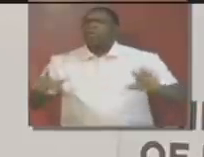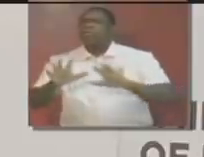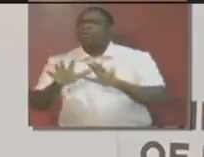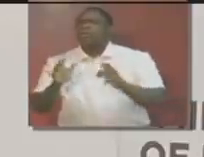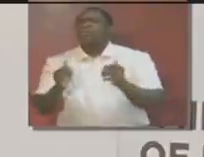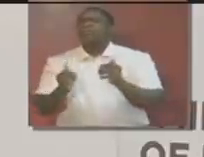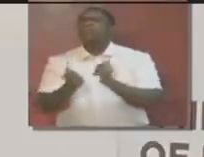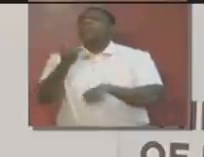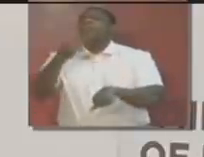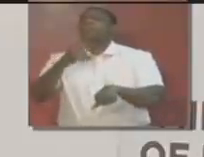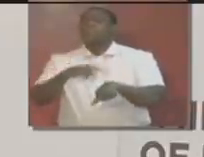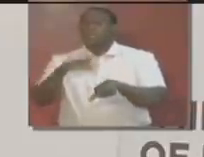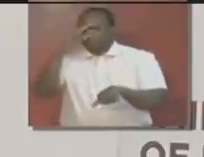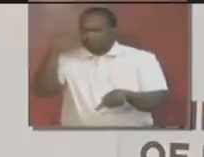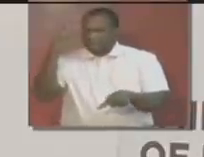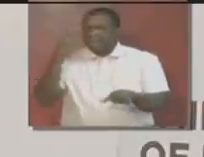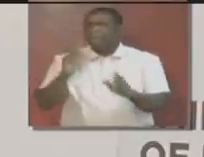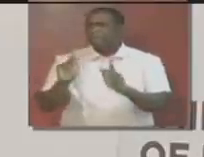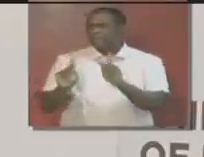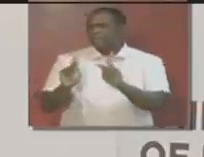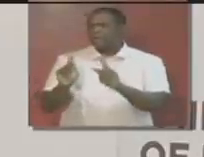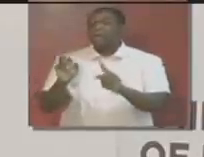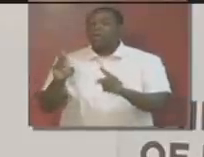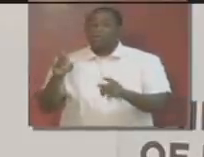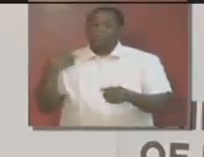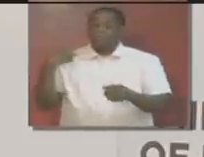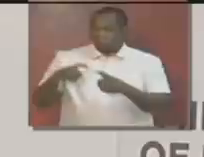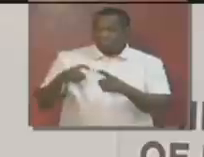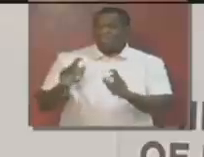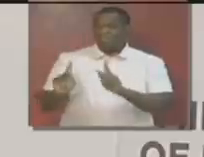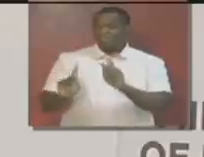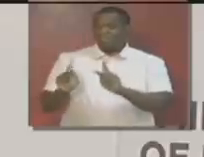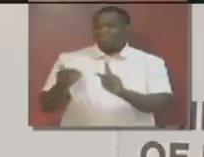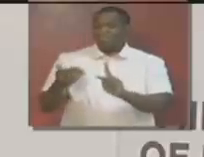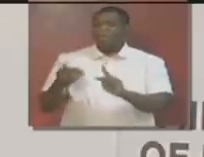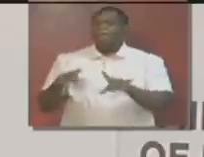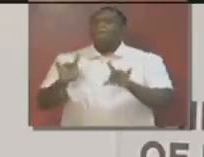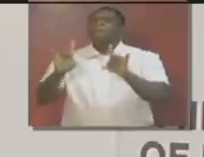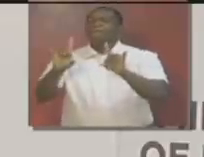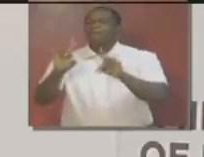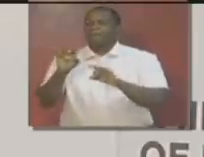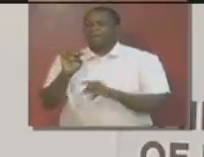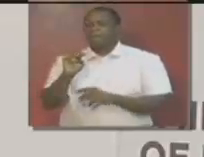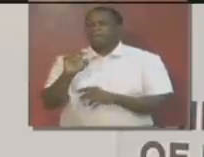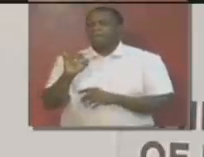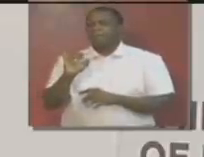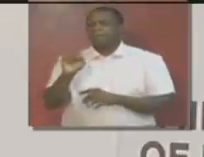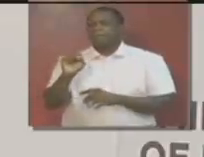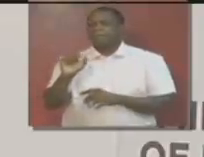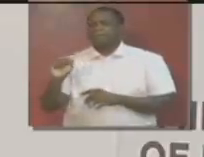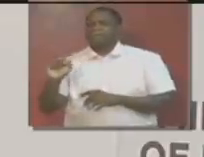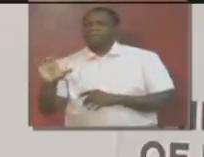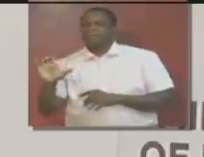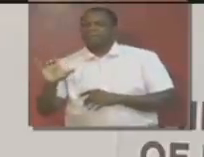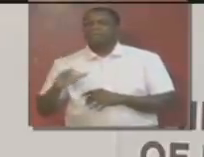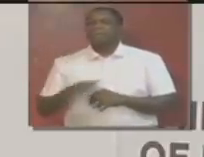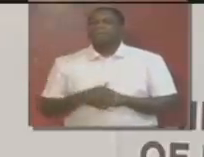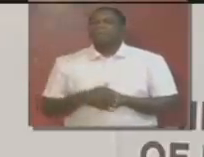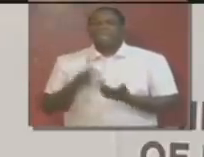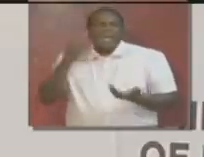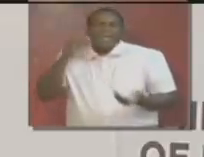and the black element that's been much more effective with children. So I don't think it's so much a trend. I think we've just